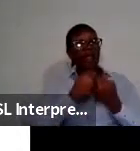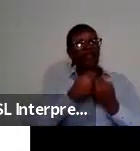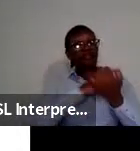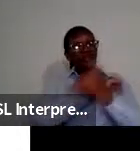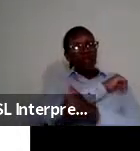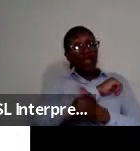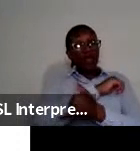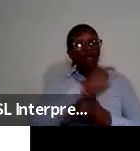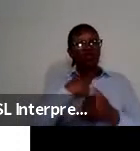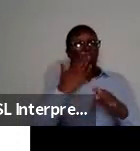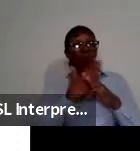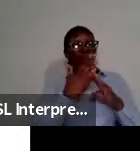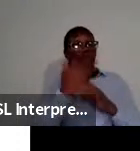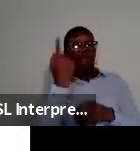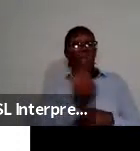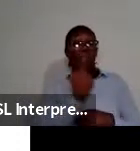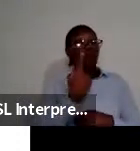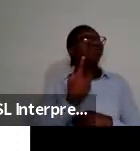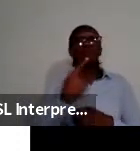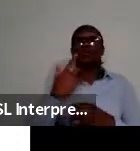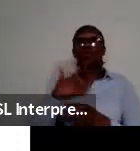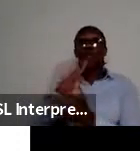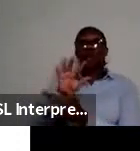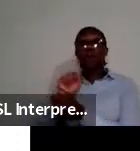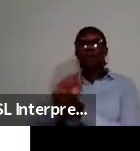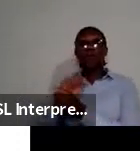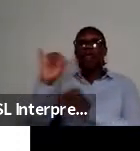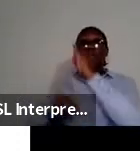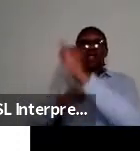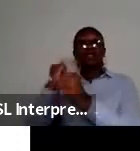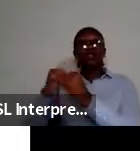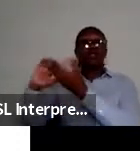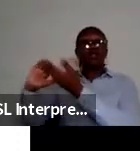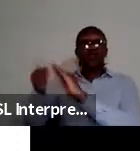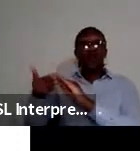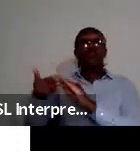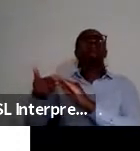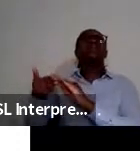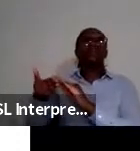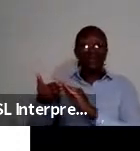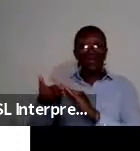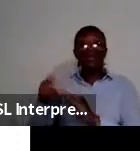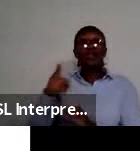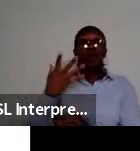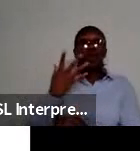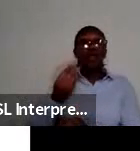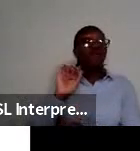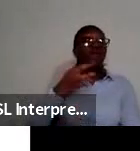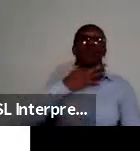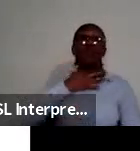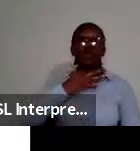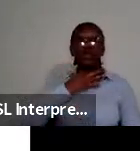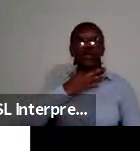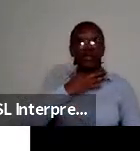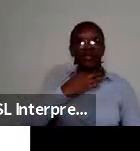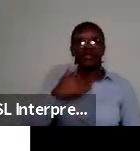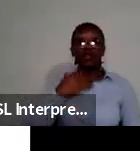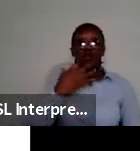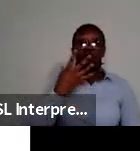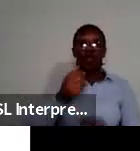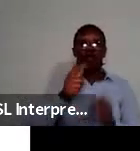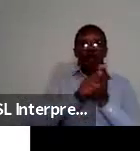We are part of the global community. We have to increase our reach to the regional as well as the international law